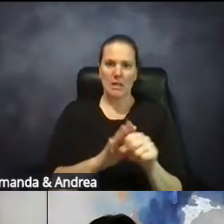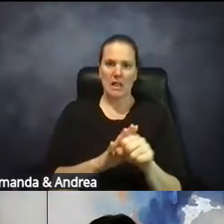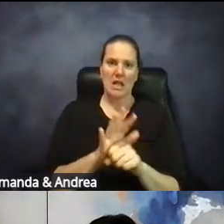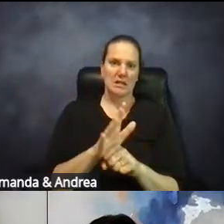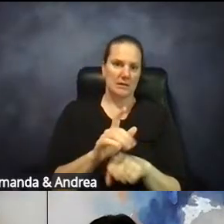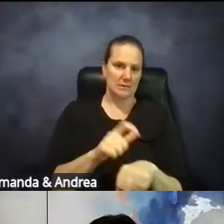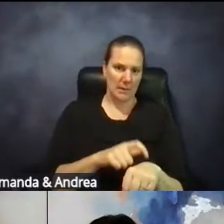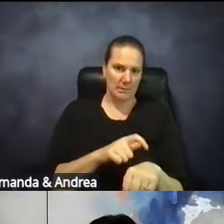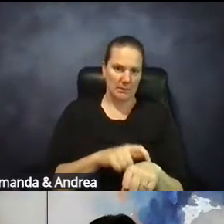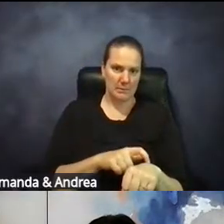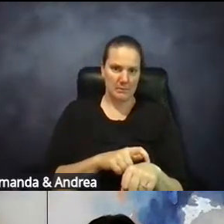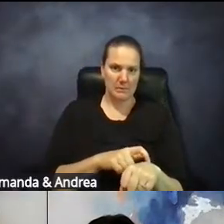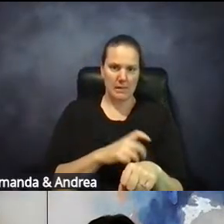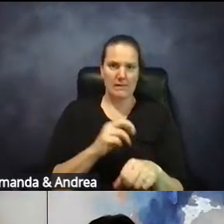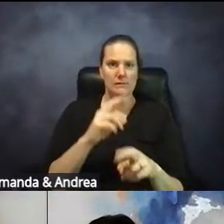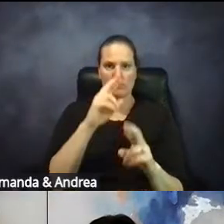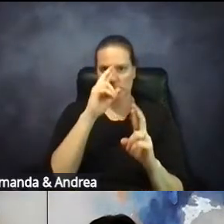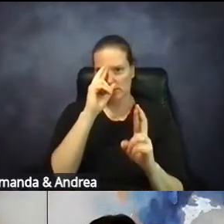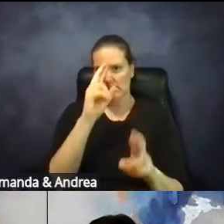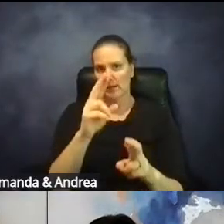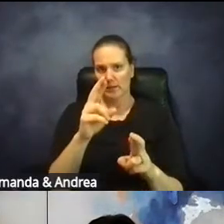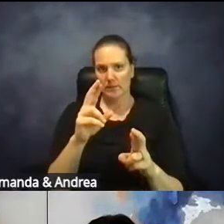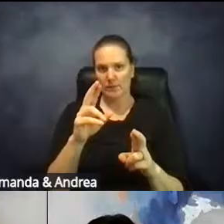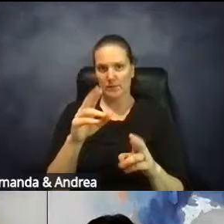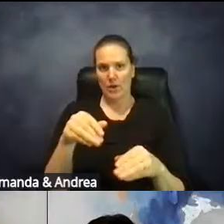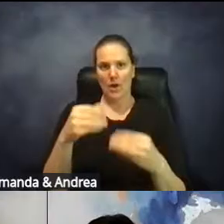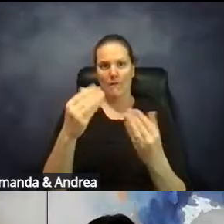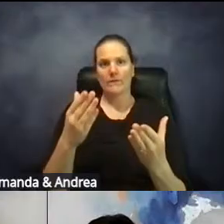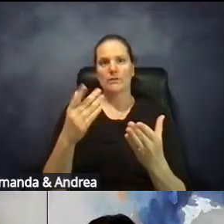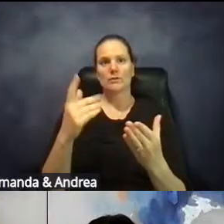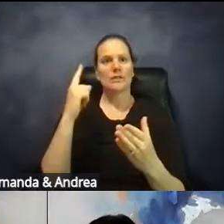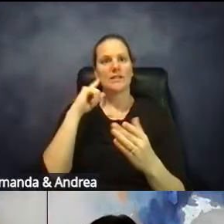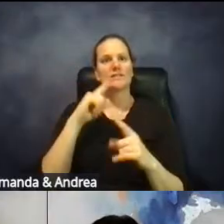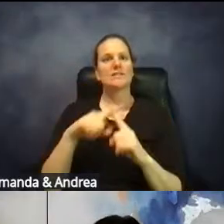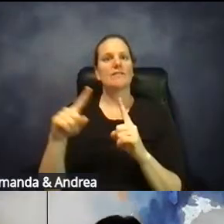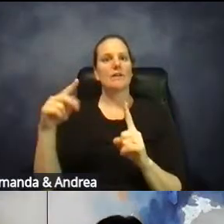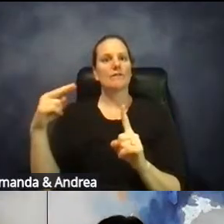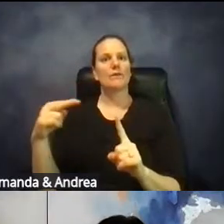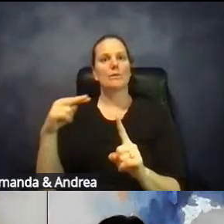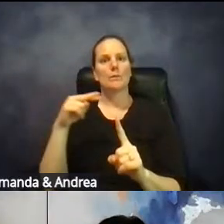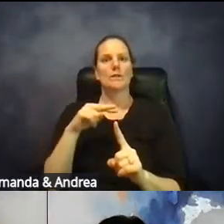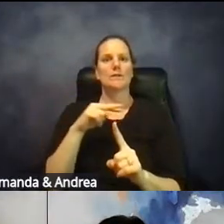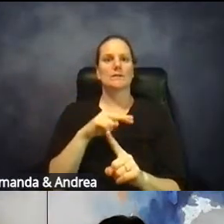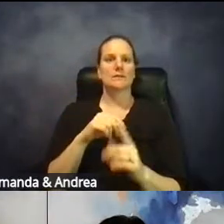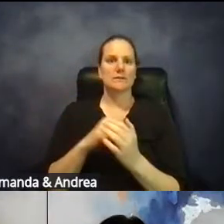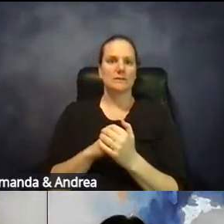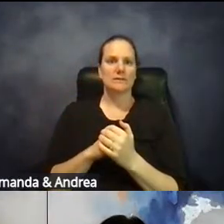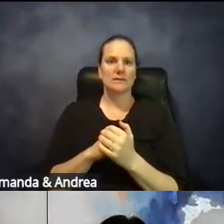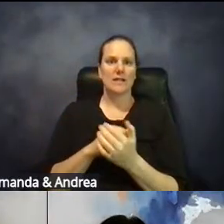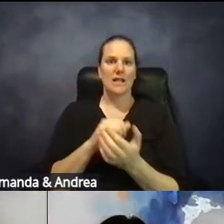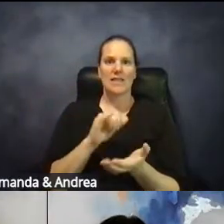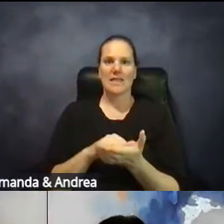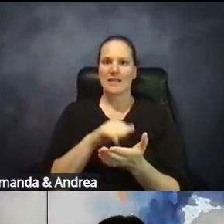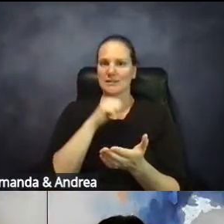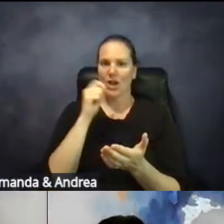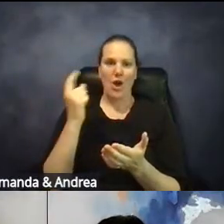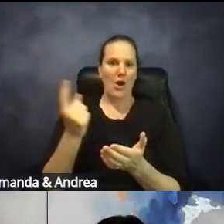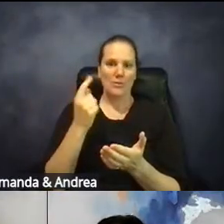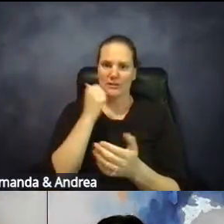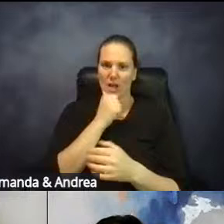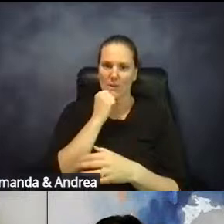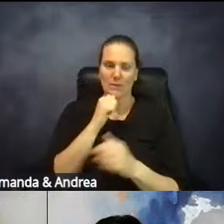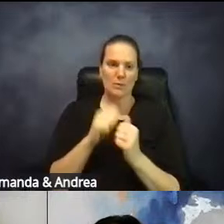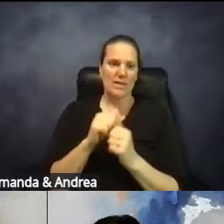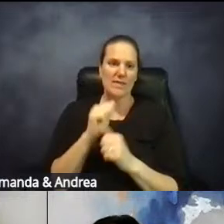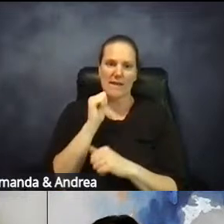and respect offered to hearing different points of view. And I guess that isn't always so common in our